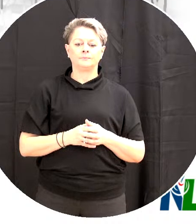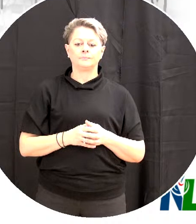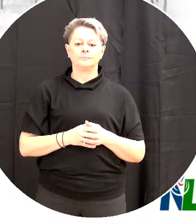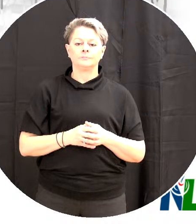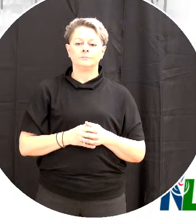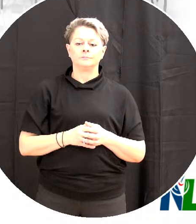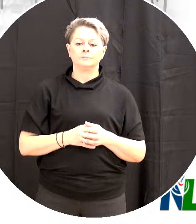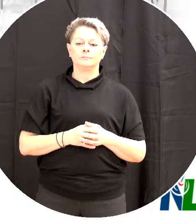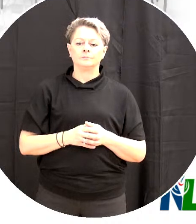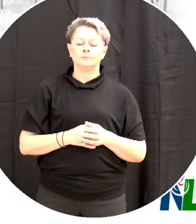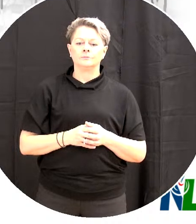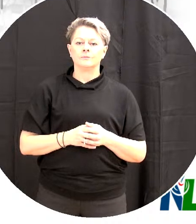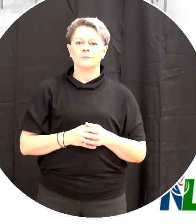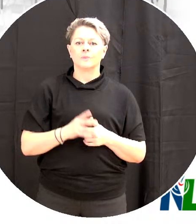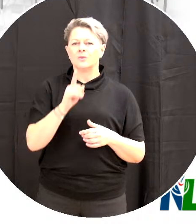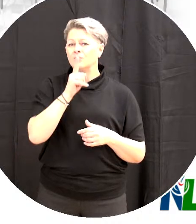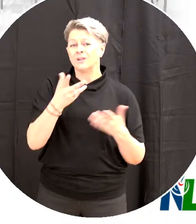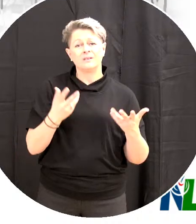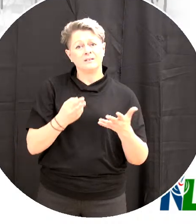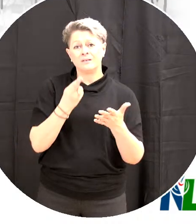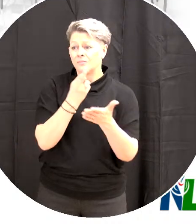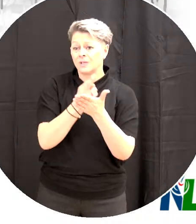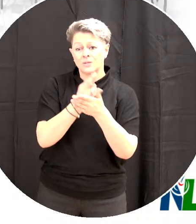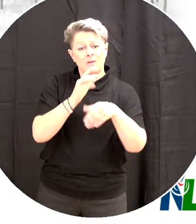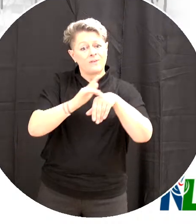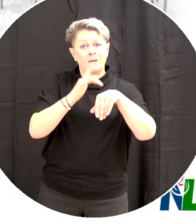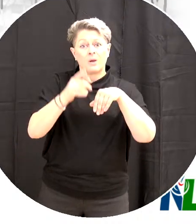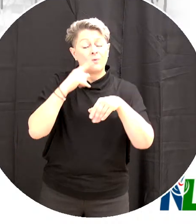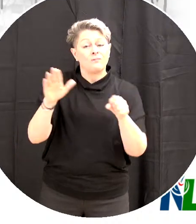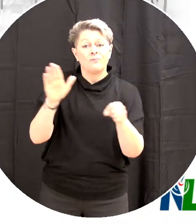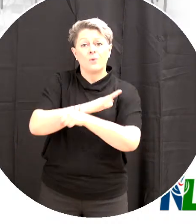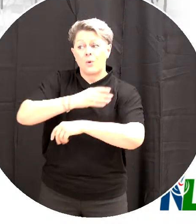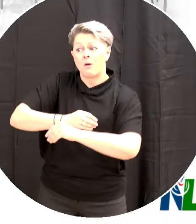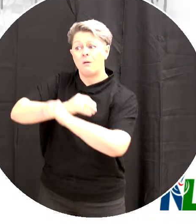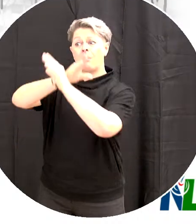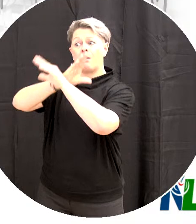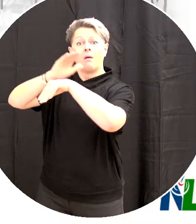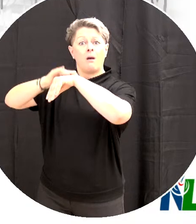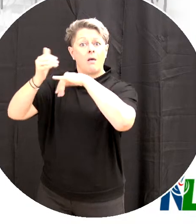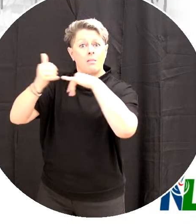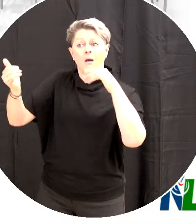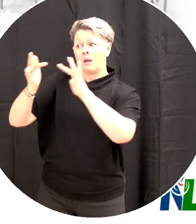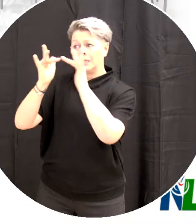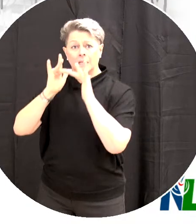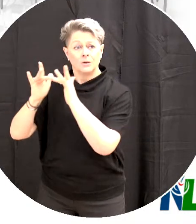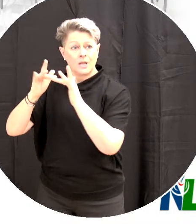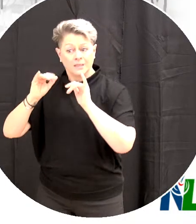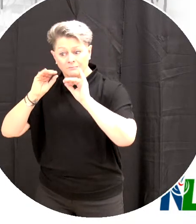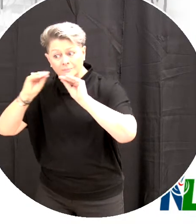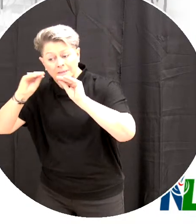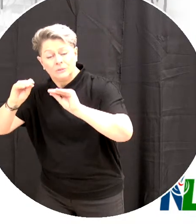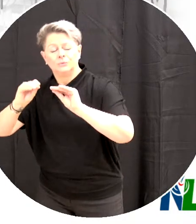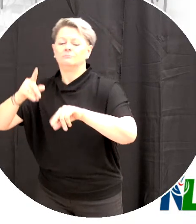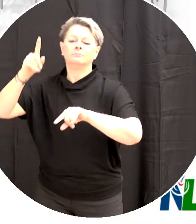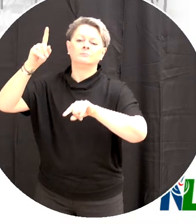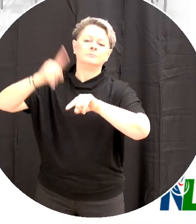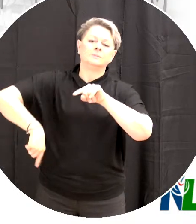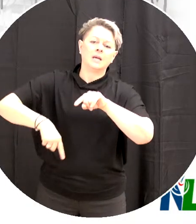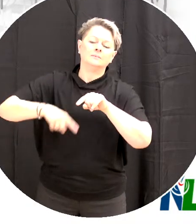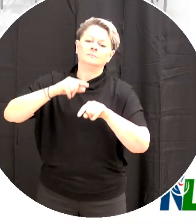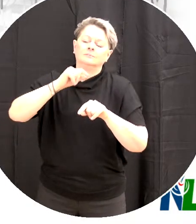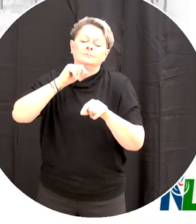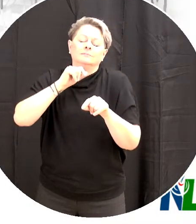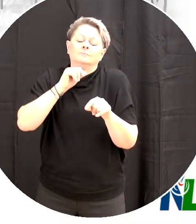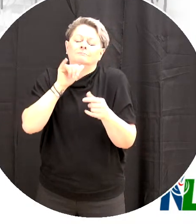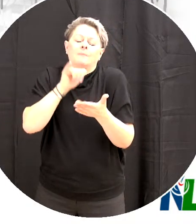There just doesn't exist the resources to provide full online and full in-class instruction. We just at this